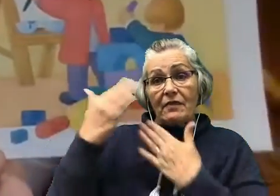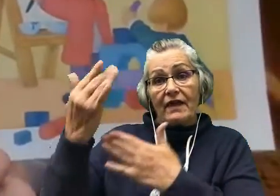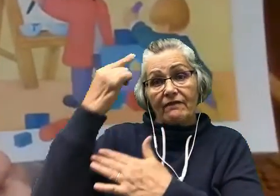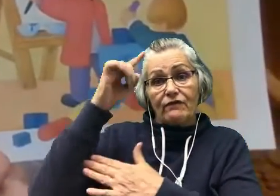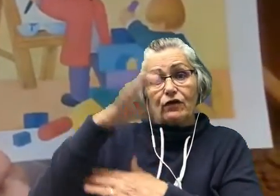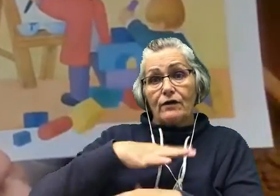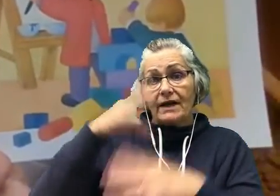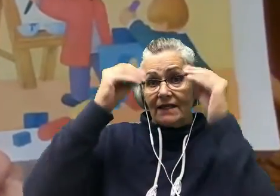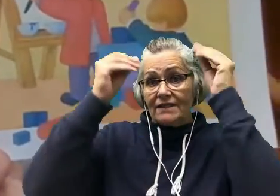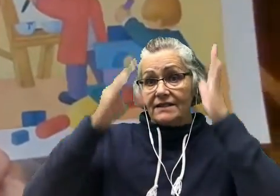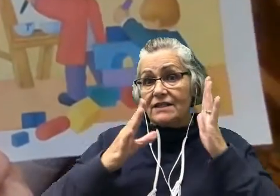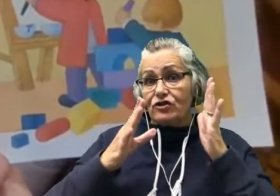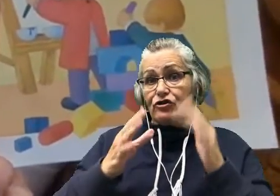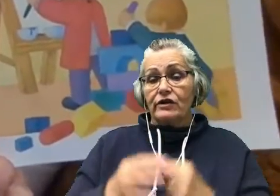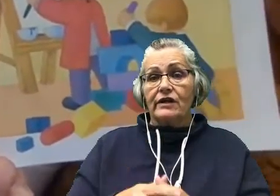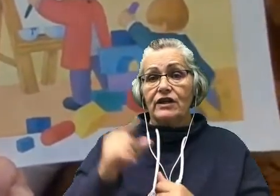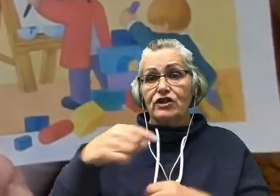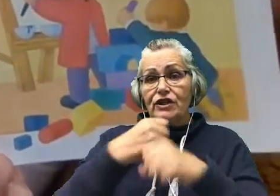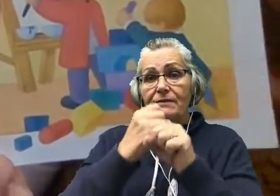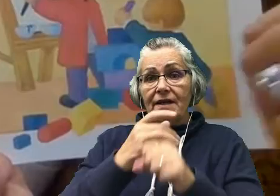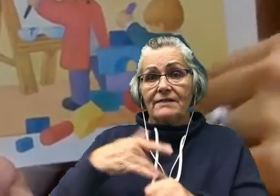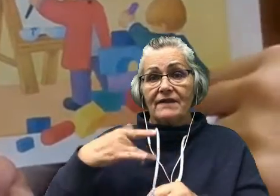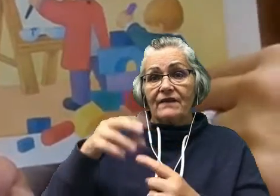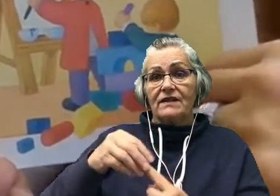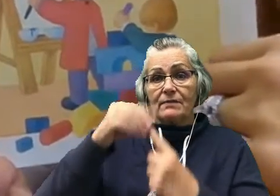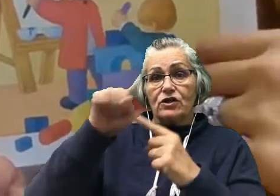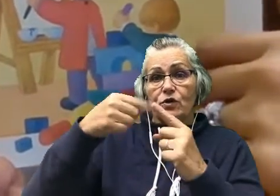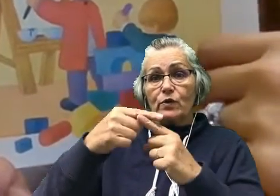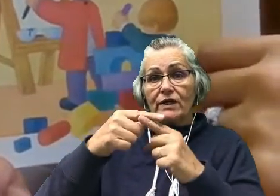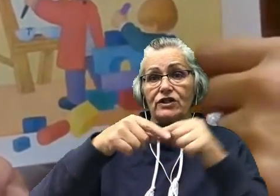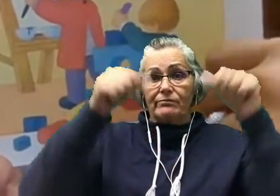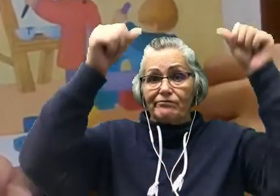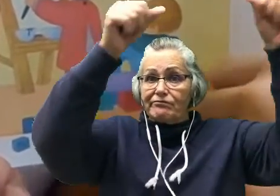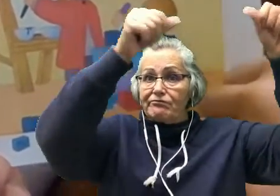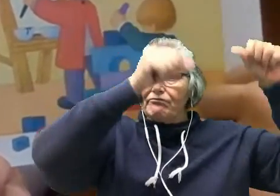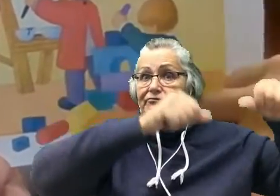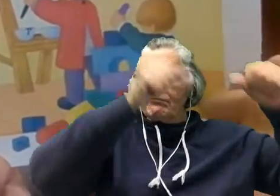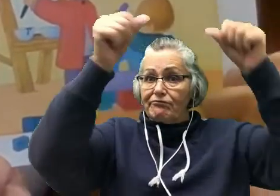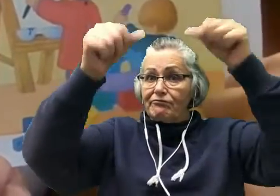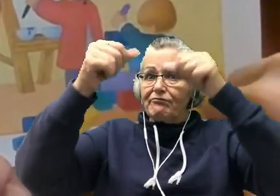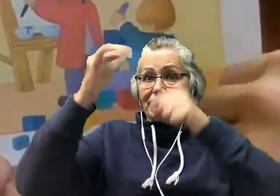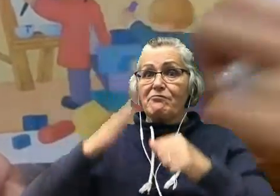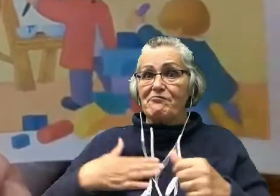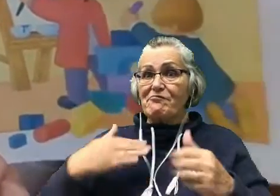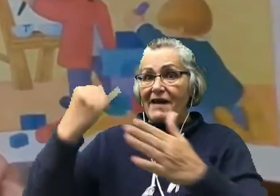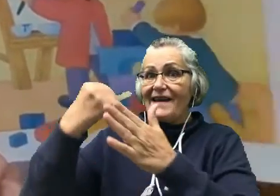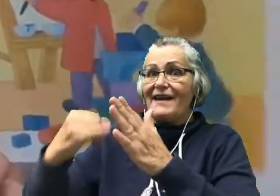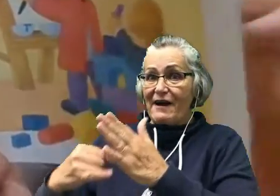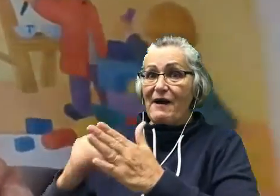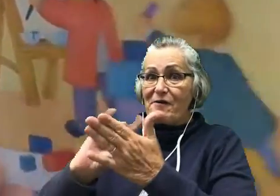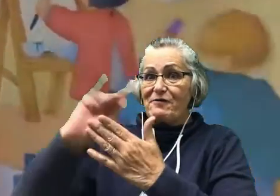I am thankful for my teacher. She makes me feel special when she hangs my artwork on the wall.